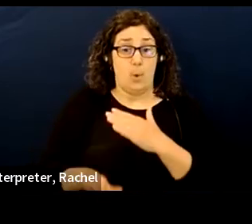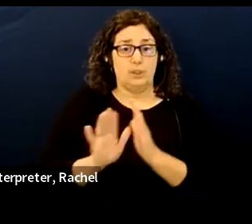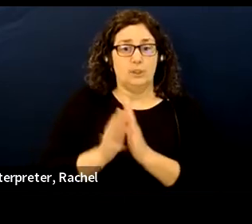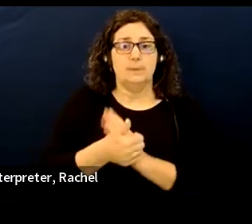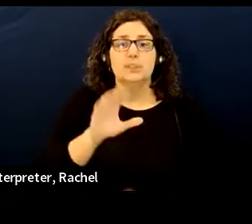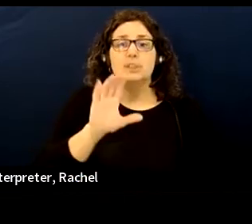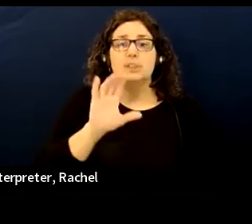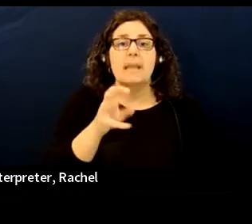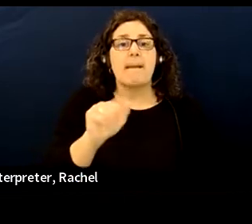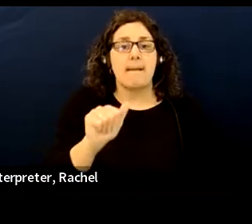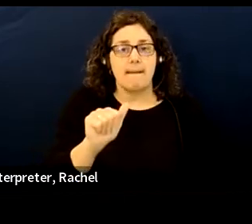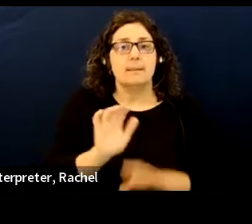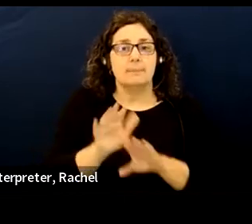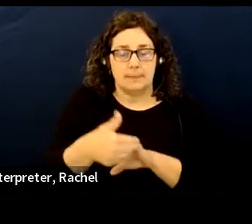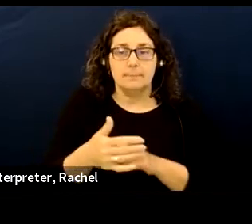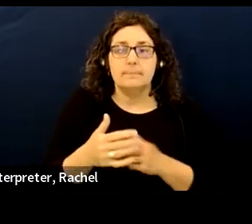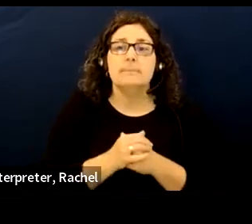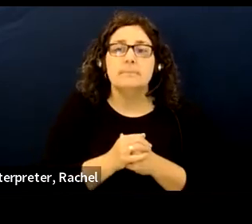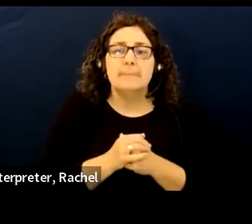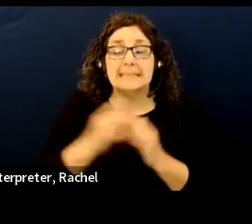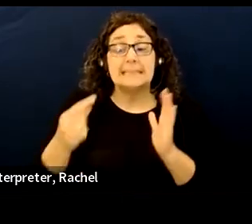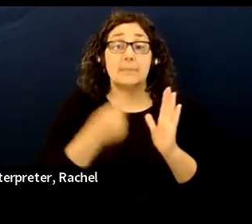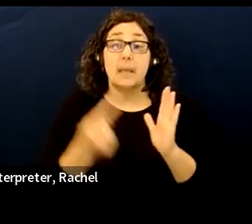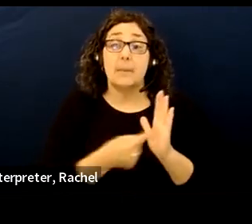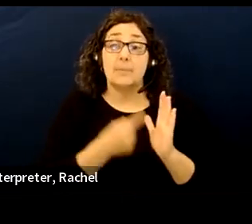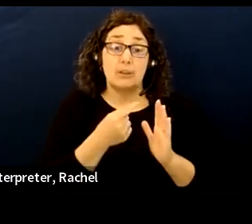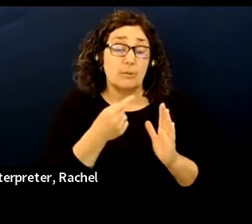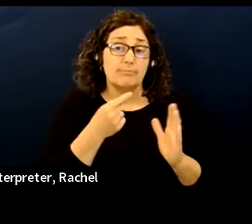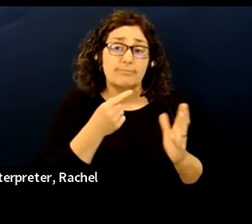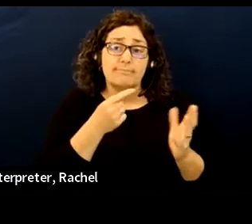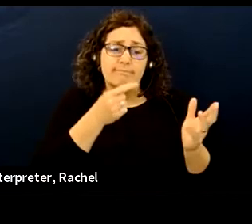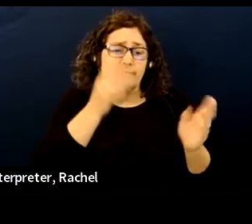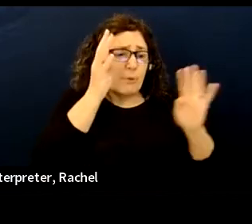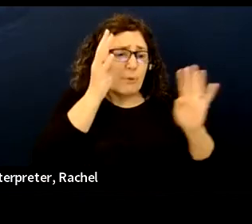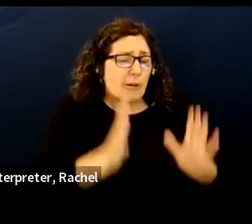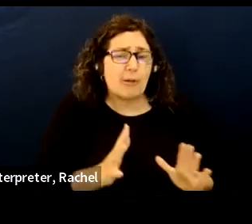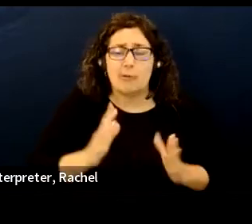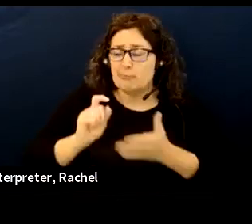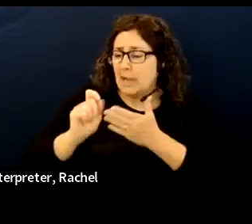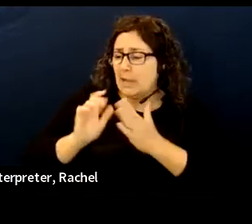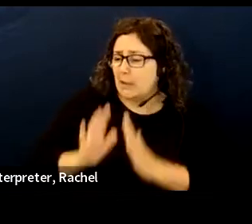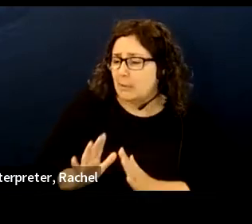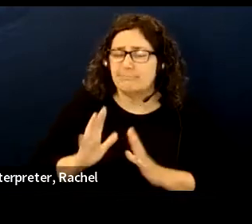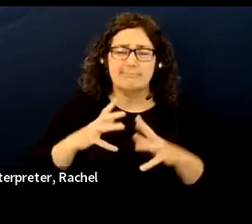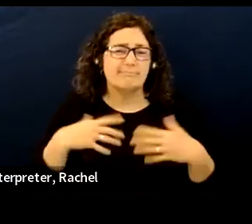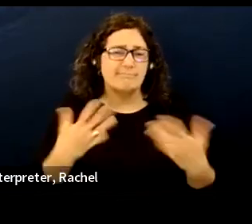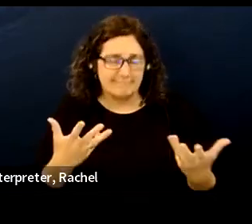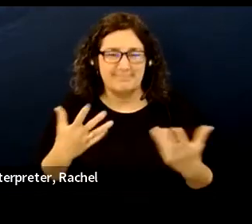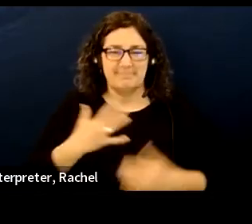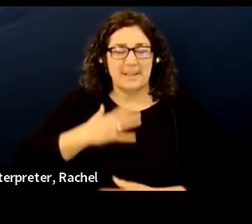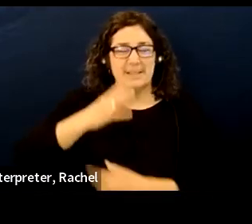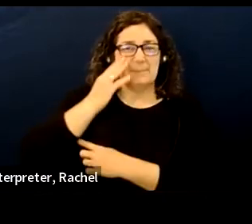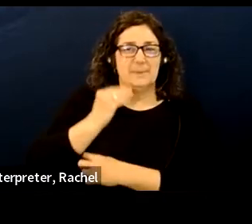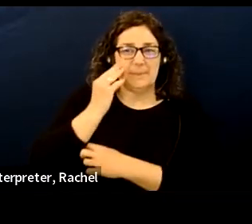visual artist, sometimes a curator, sometimes a writer. Probably this experience